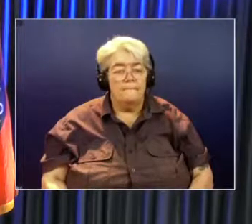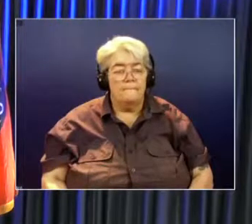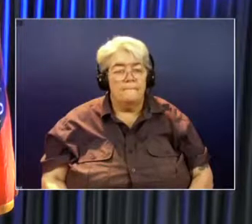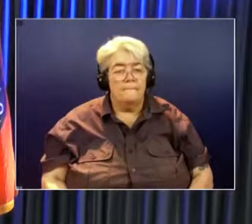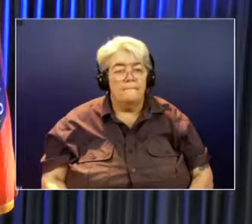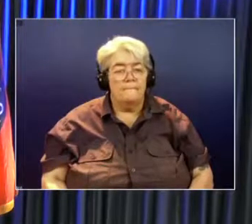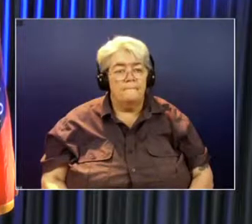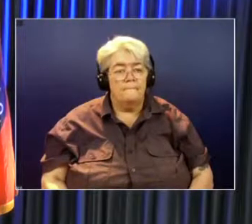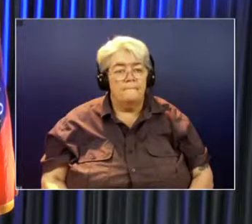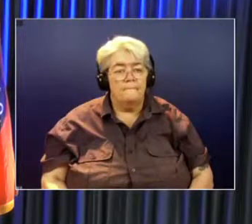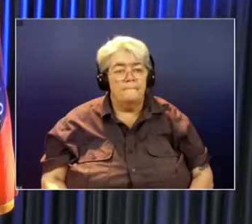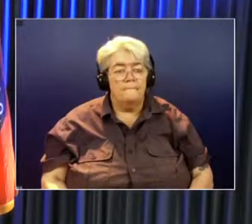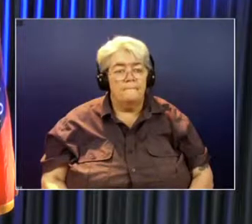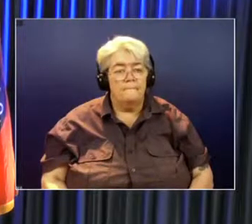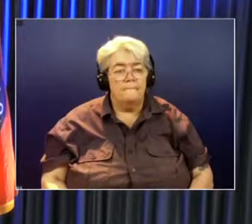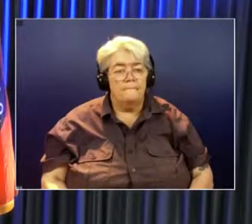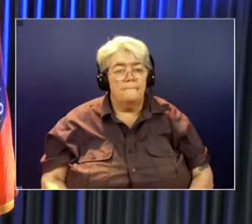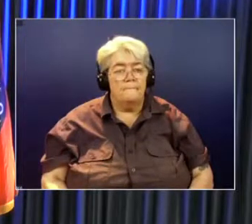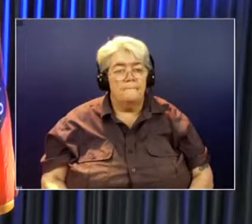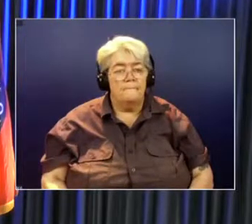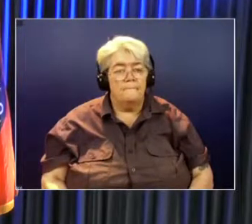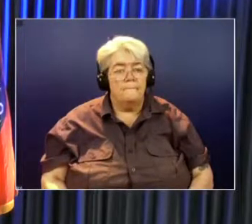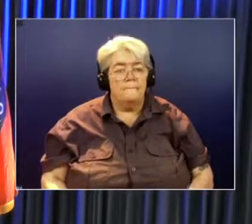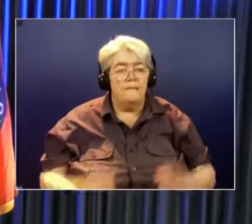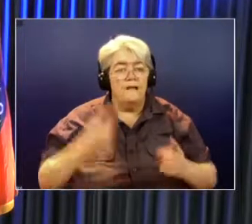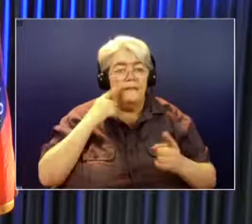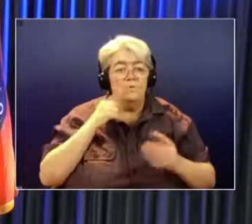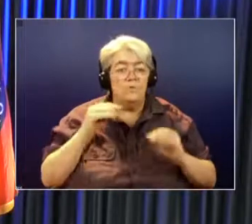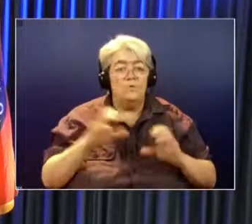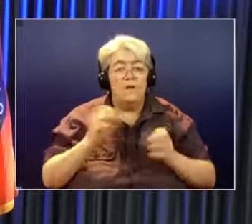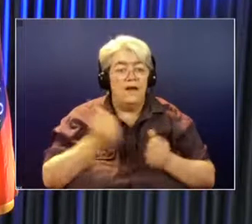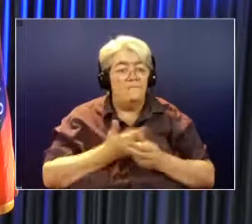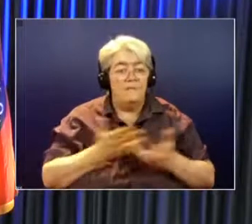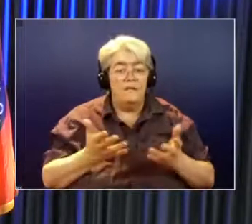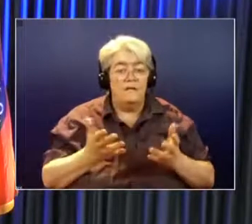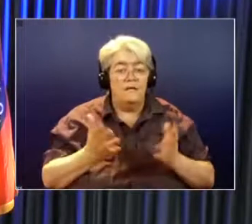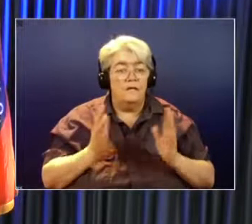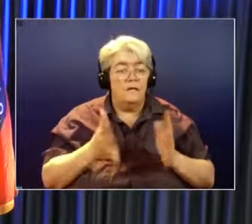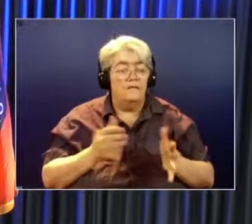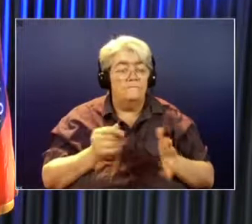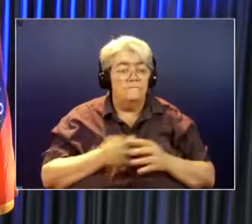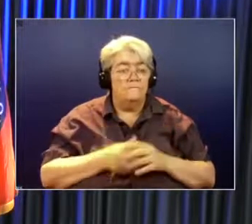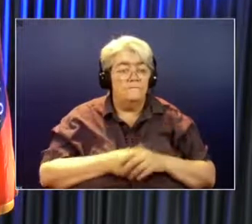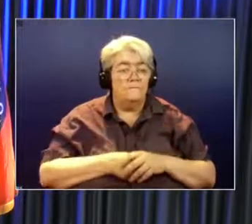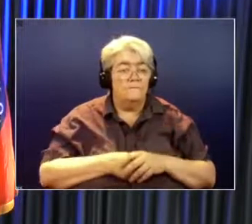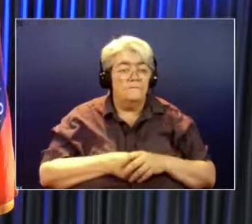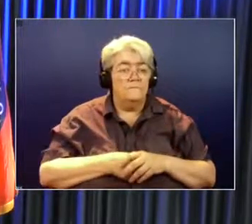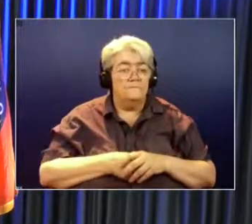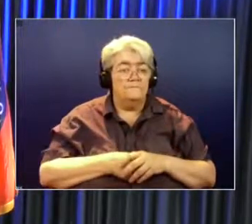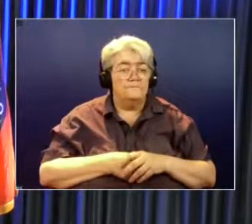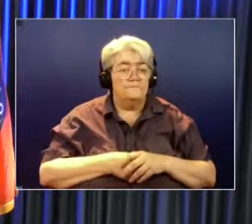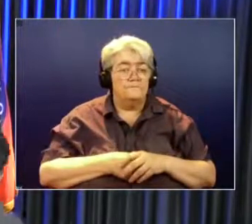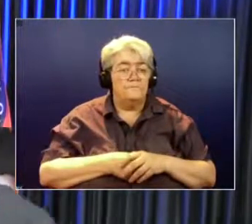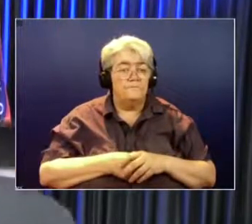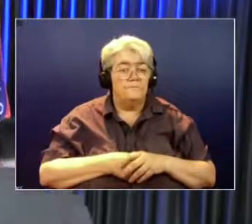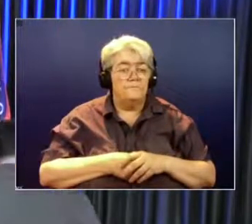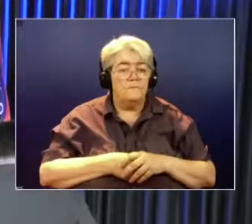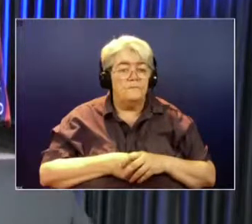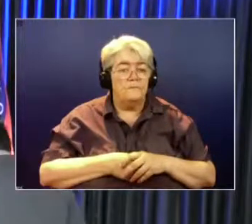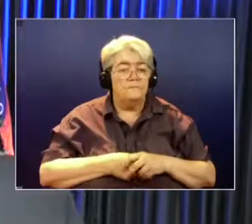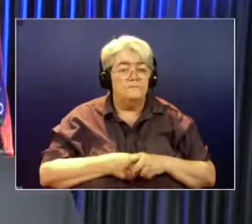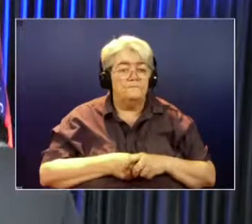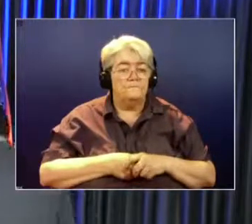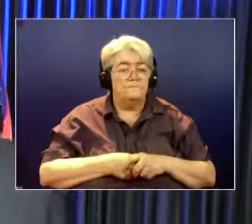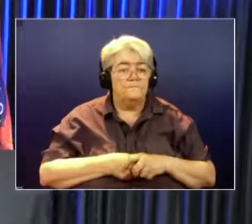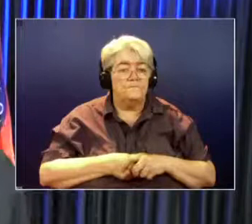can move everything, the lectern and the flags 6 inches to the right. Let's take the Even flag. further?